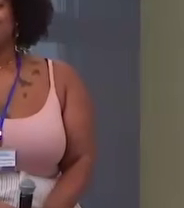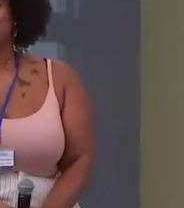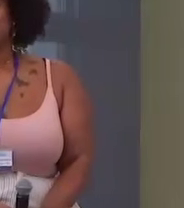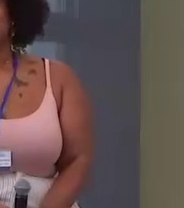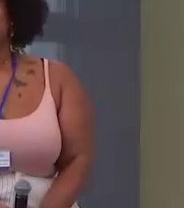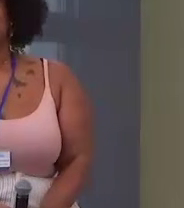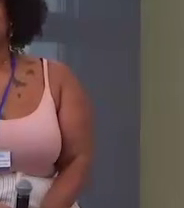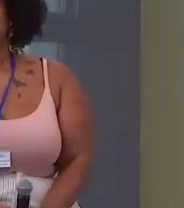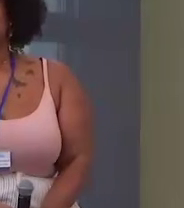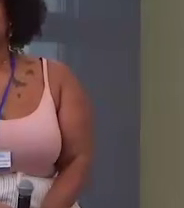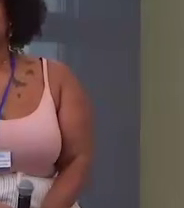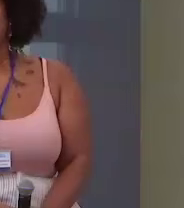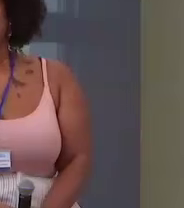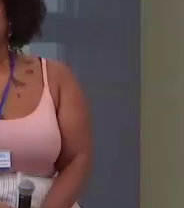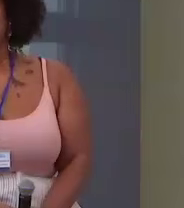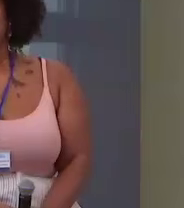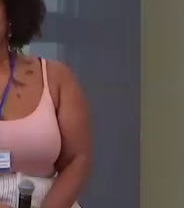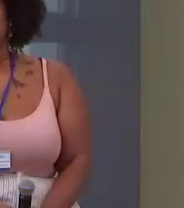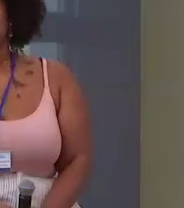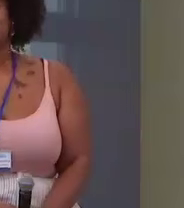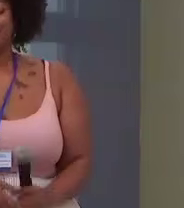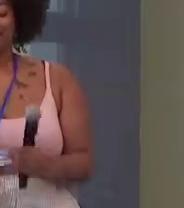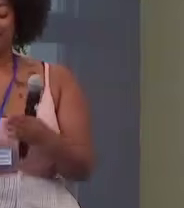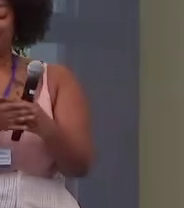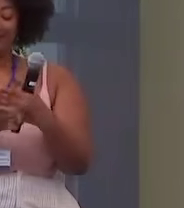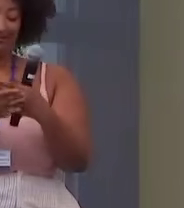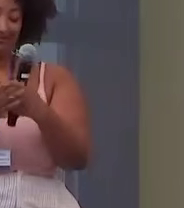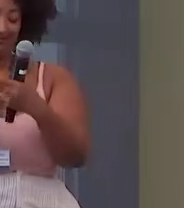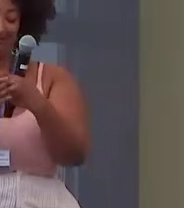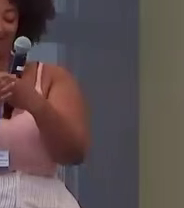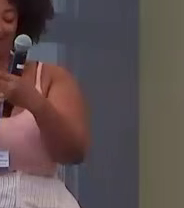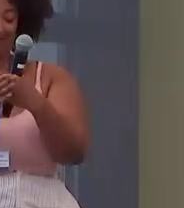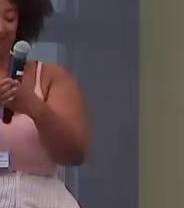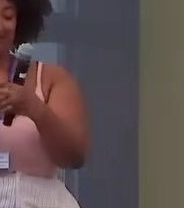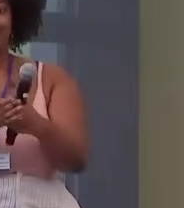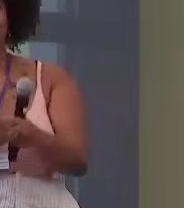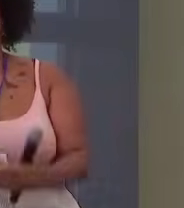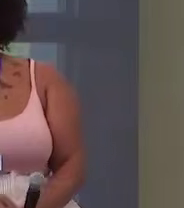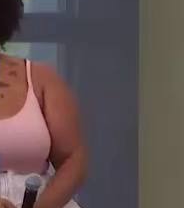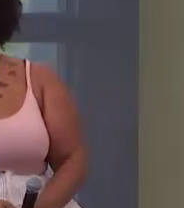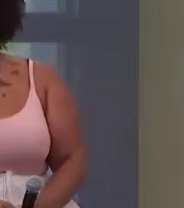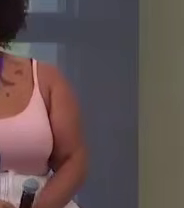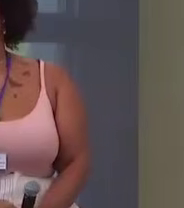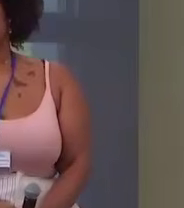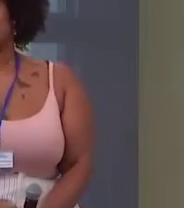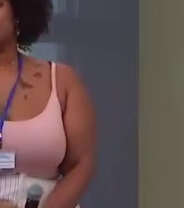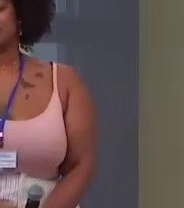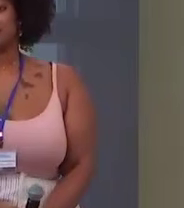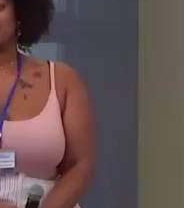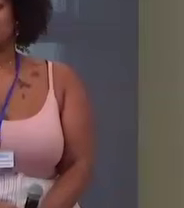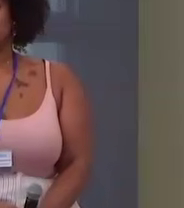Hi there. I've had lupus going on 58 years, and I need to go back to work